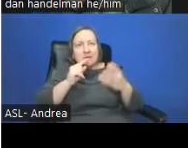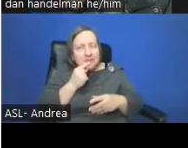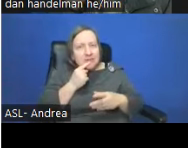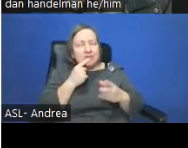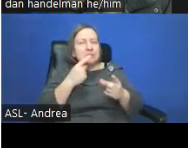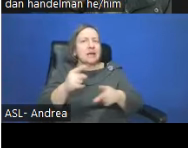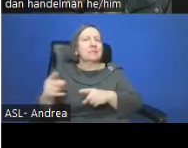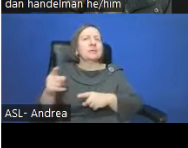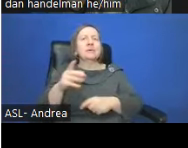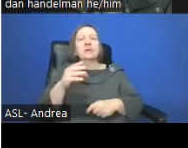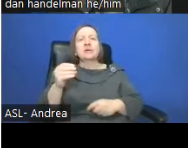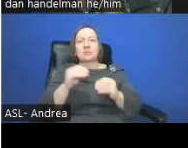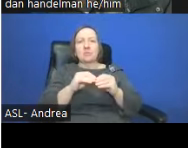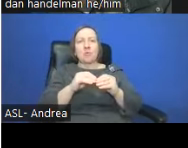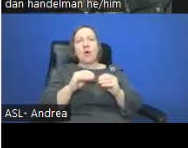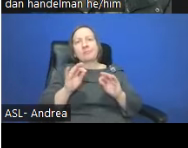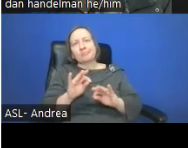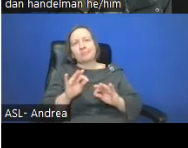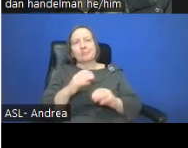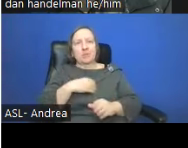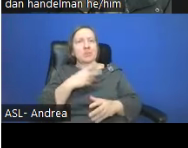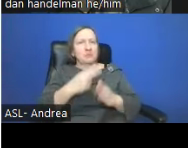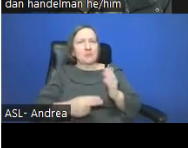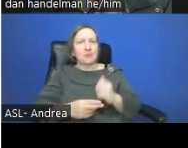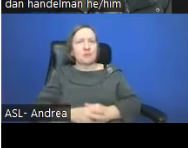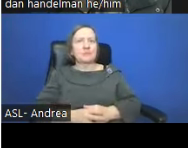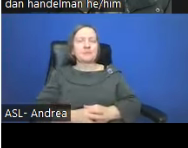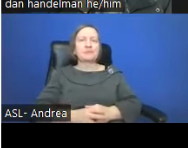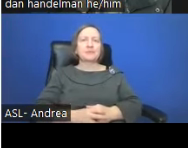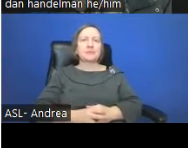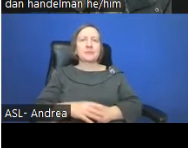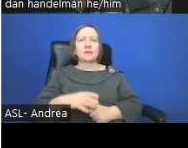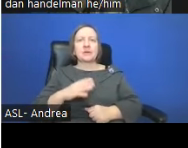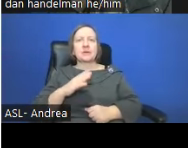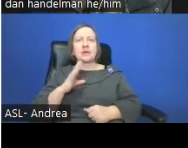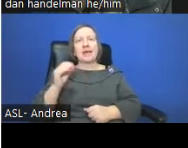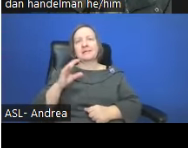allegations and for more minor complaints and the board's workload.